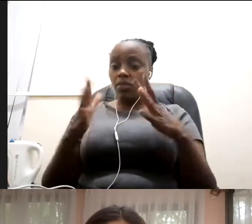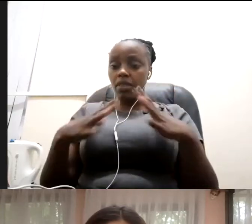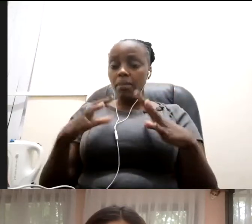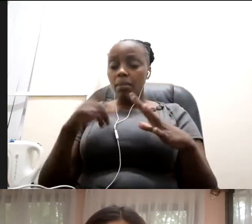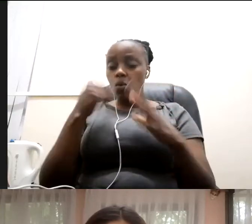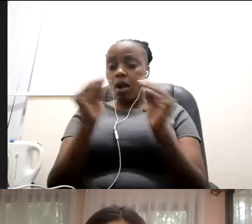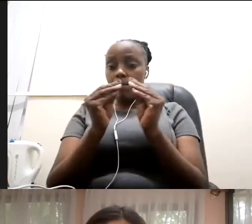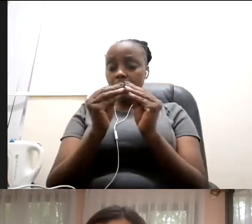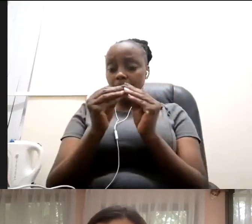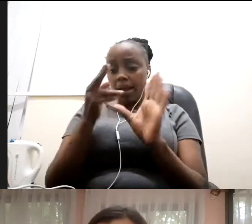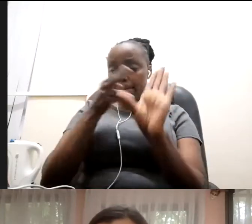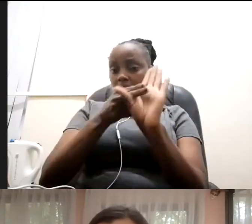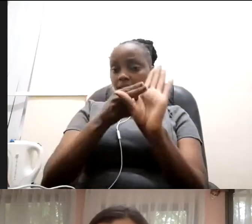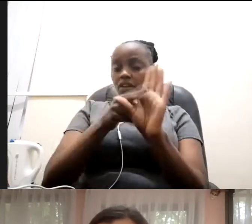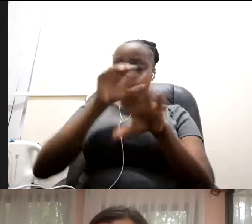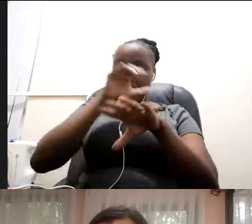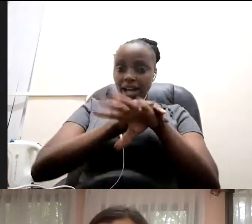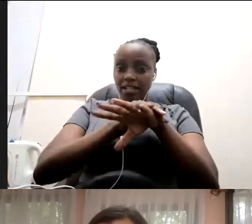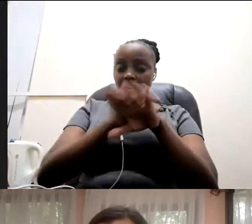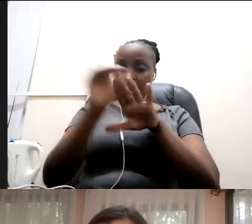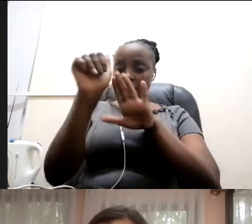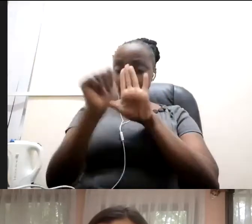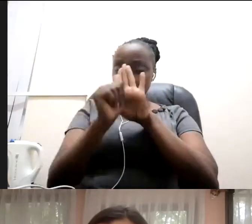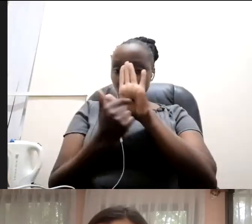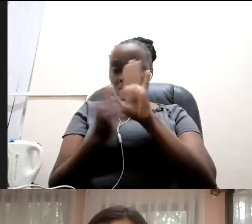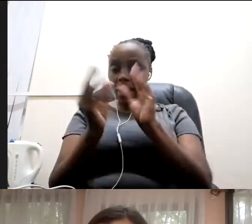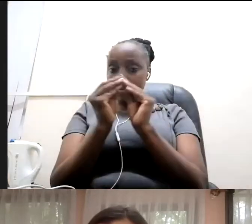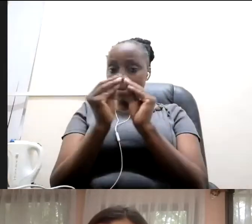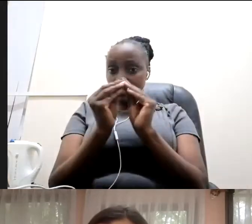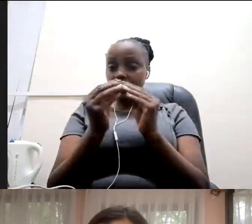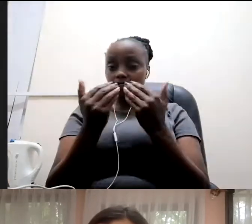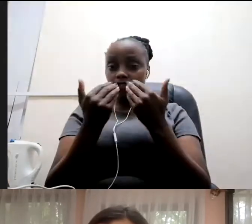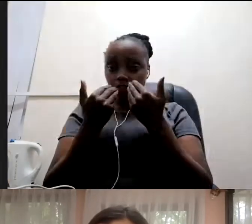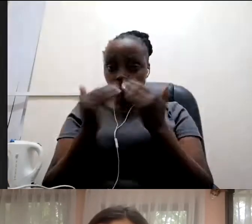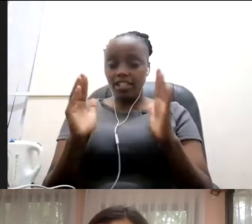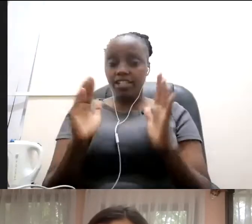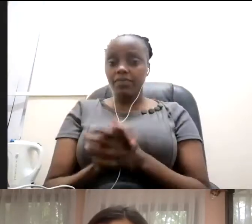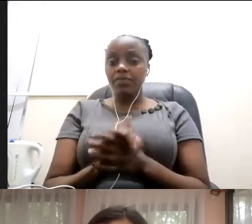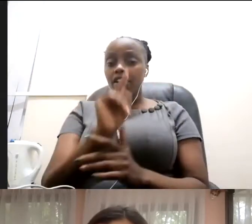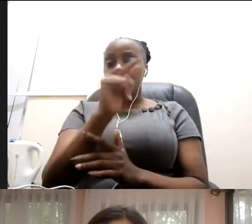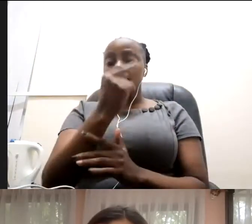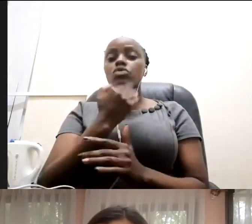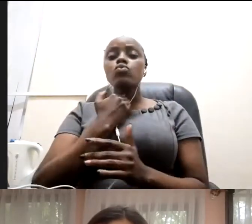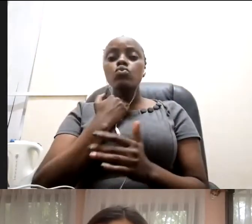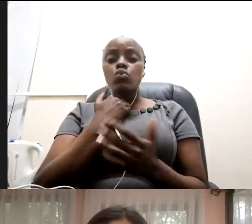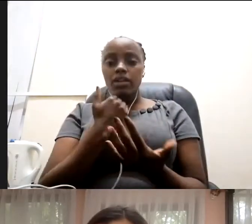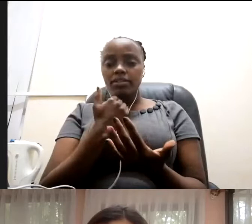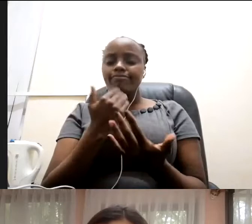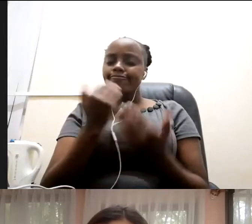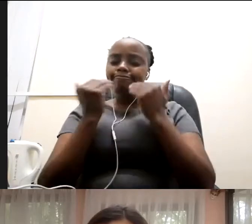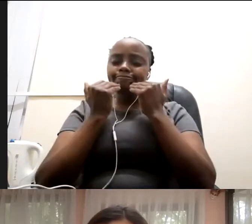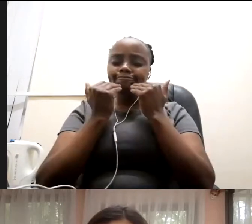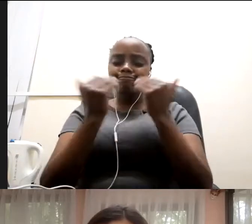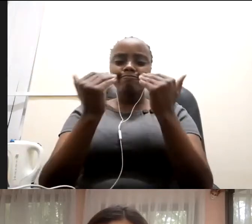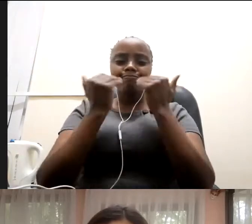have received the agenda. I will first like to extend a sincere appreciation